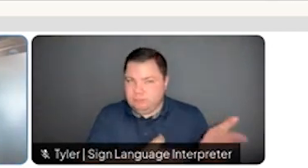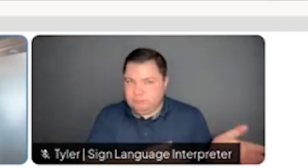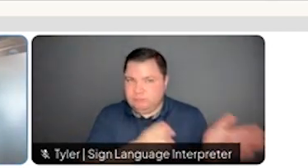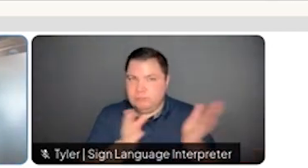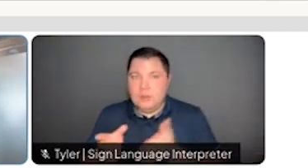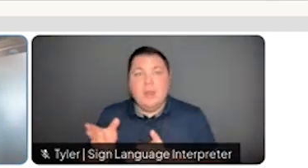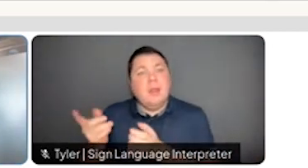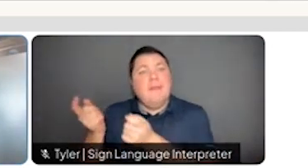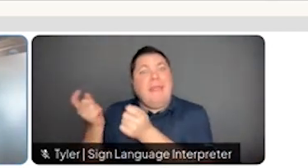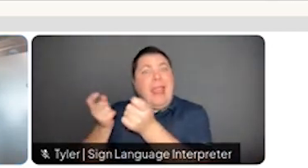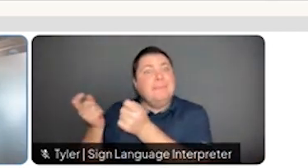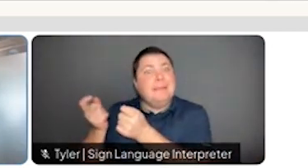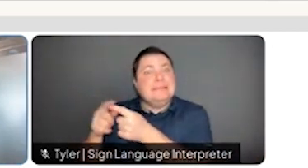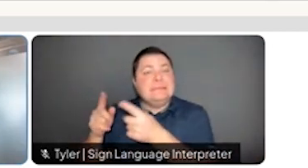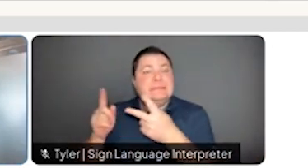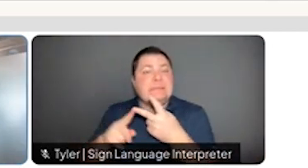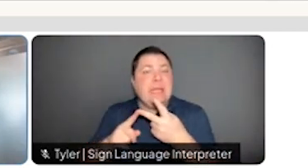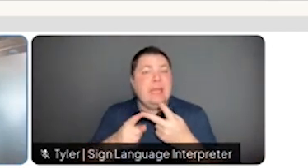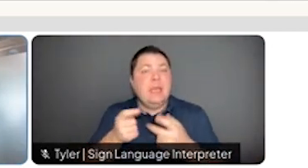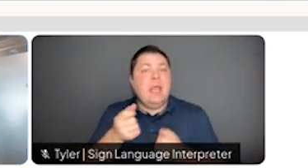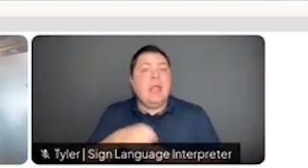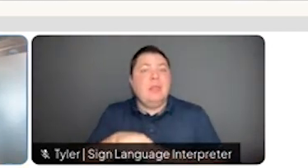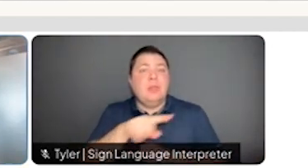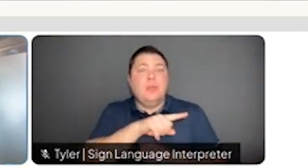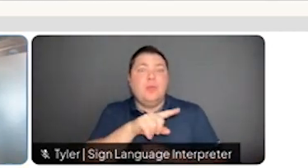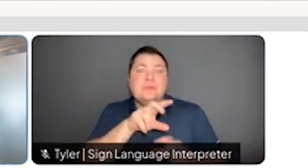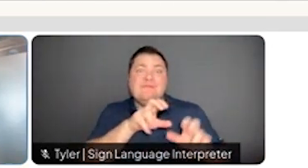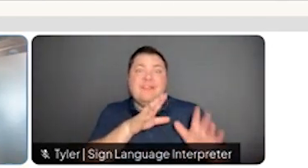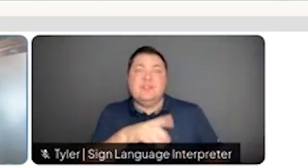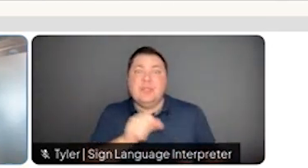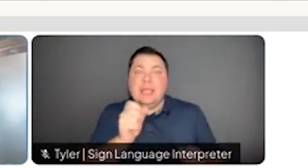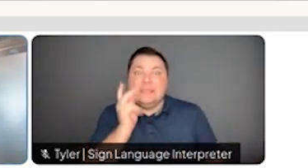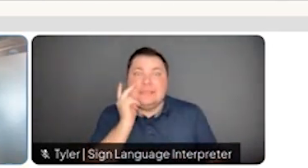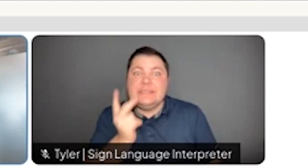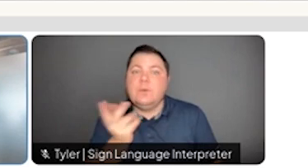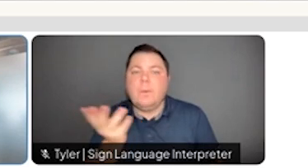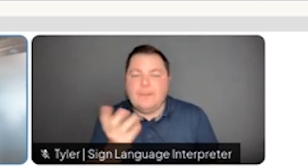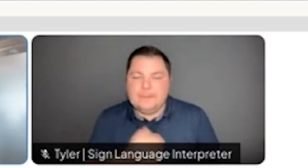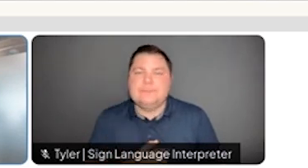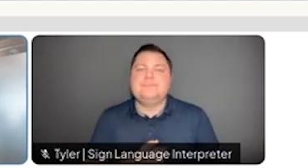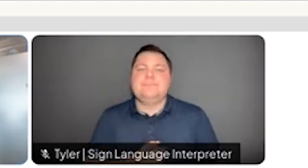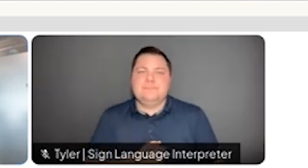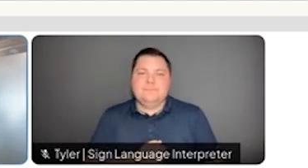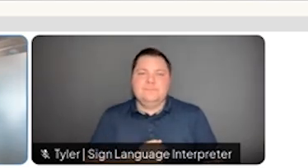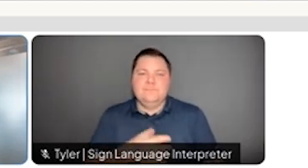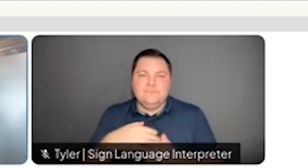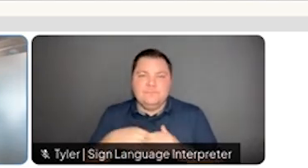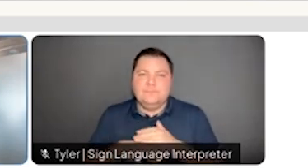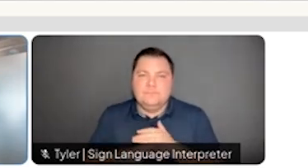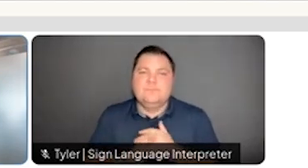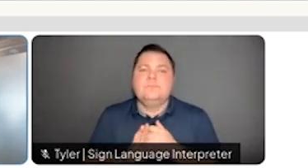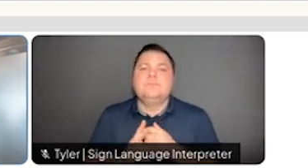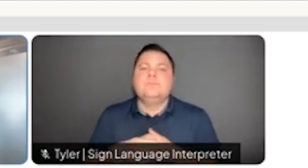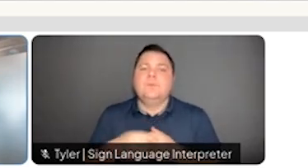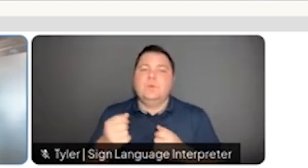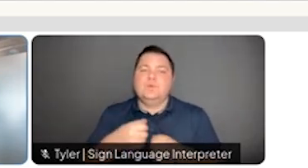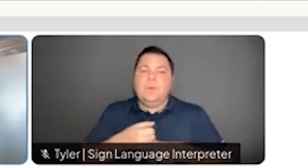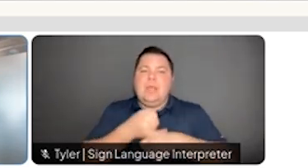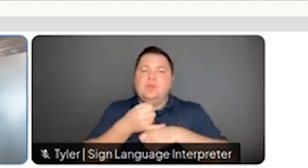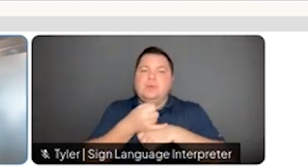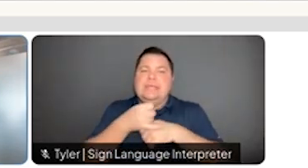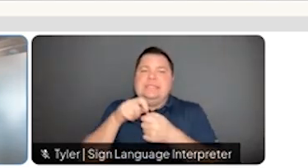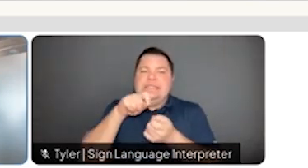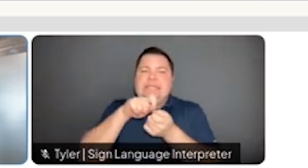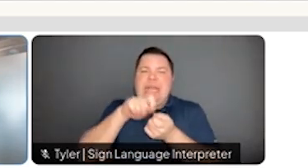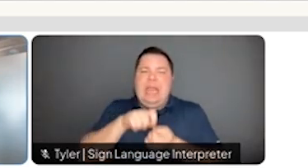admins and your holders can take a look is in the interest detail. So they can come into their interest details and see the summary